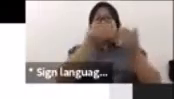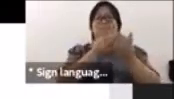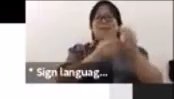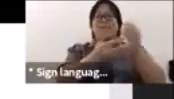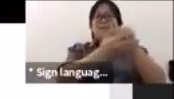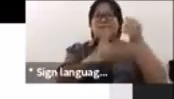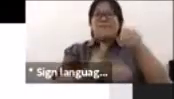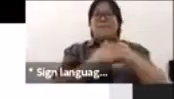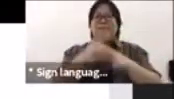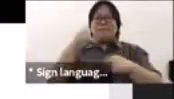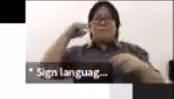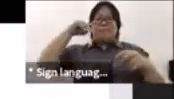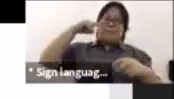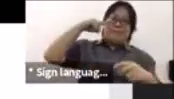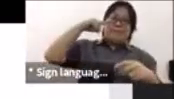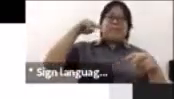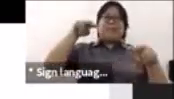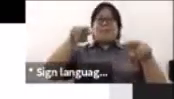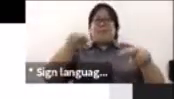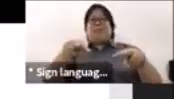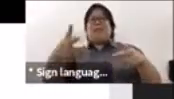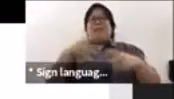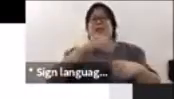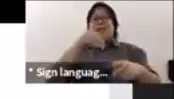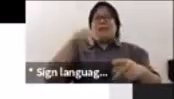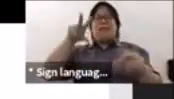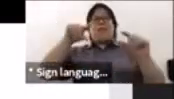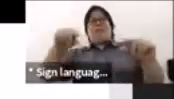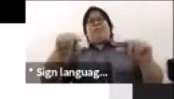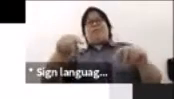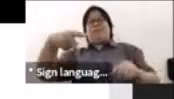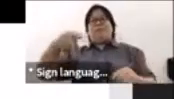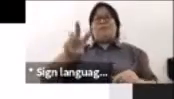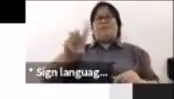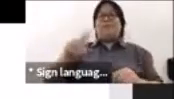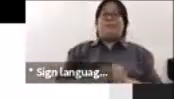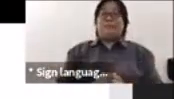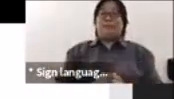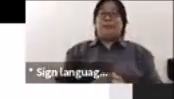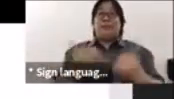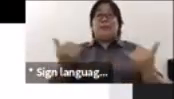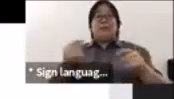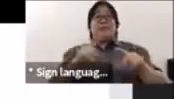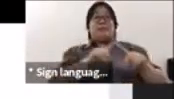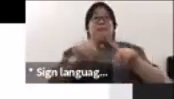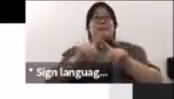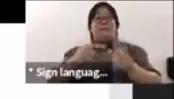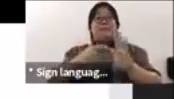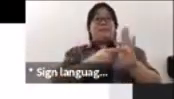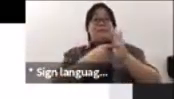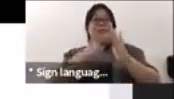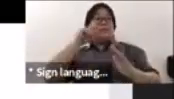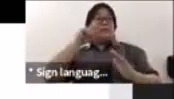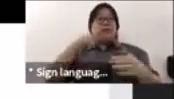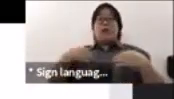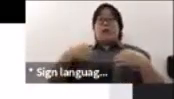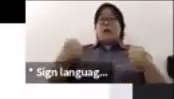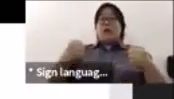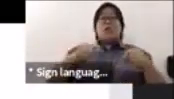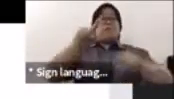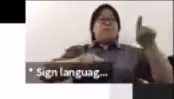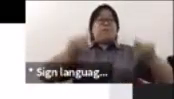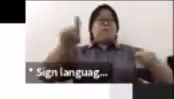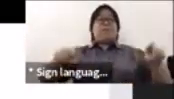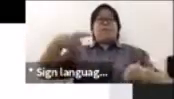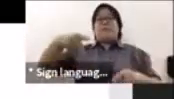stigma and discrimination in every sphere of their life. So now the different demand for the sexual health across different type of